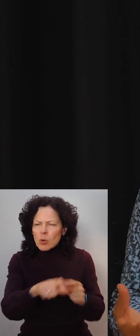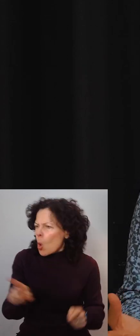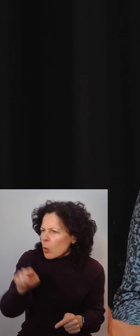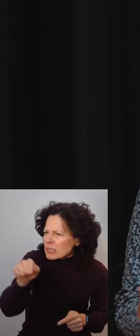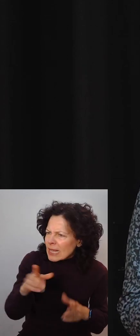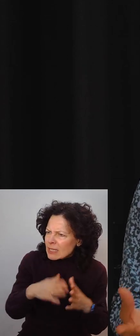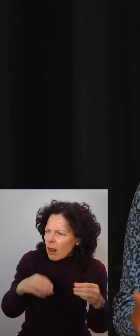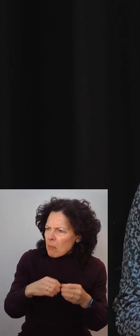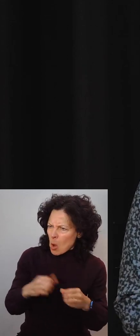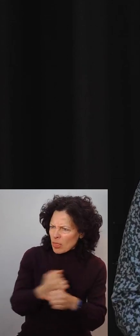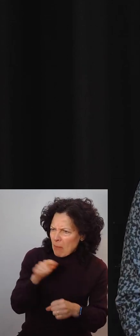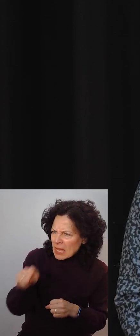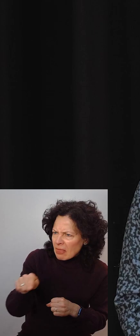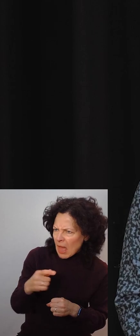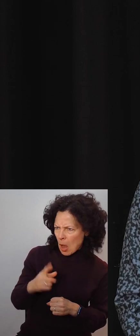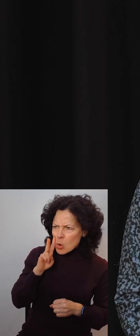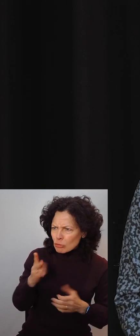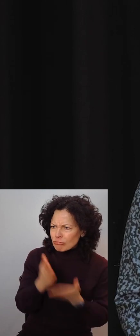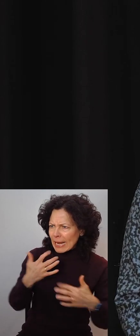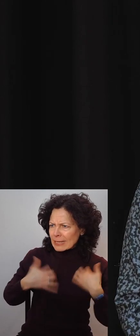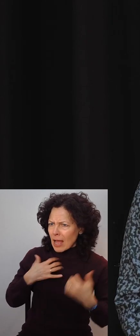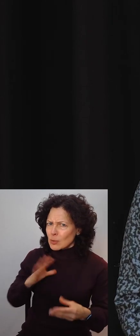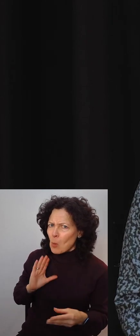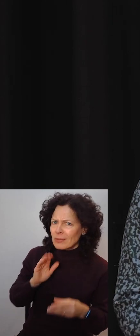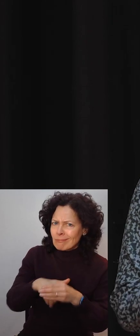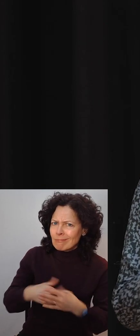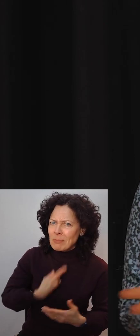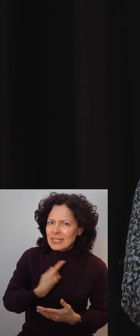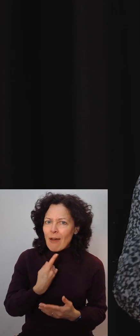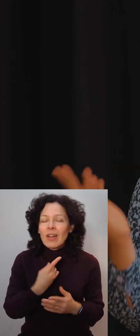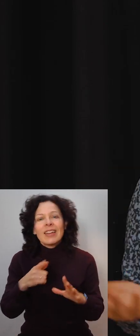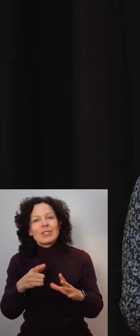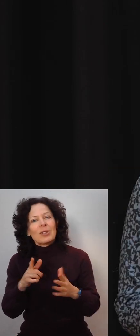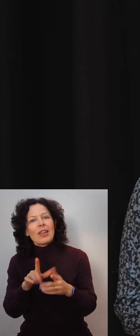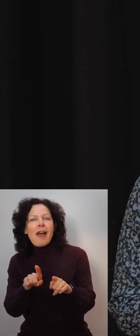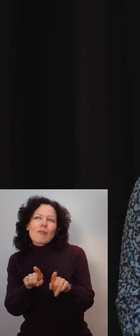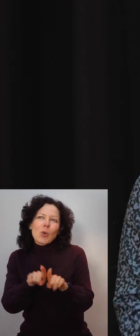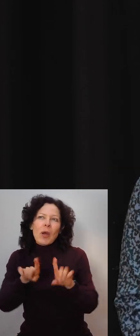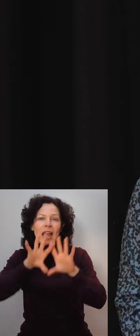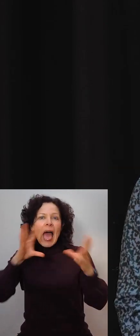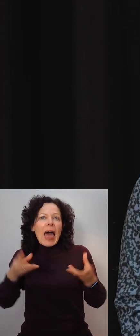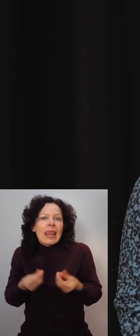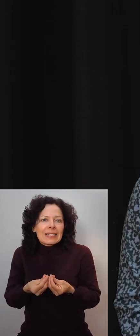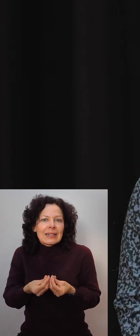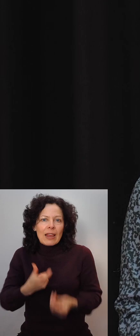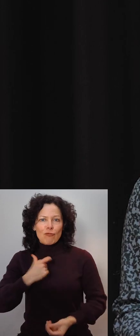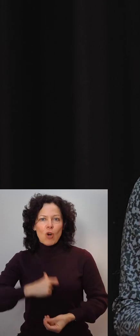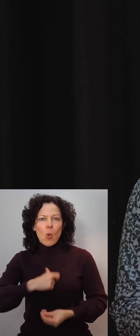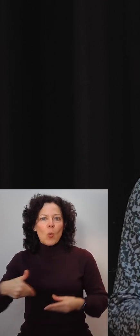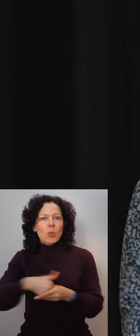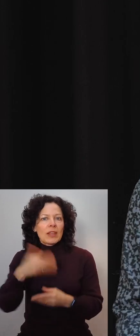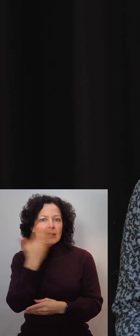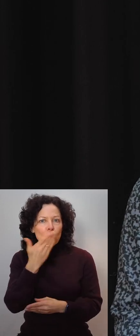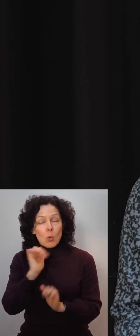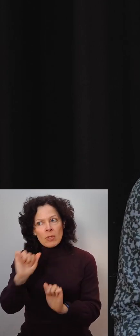they're making these things and this looks so exciting. So they have quite a holistic role around the school, but their work